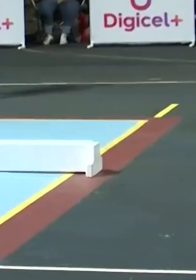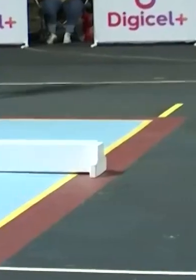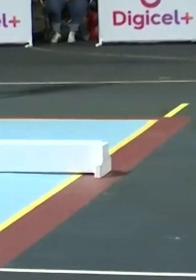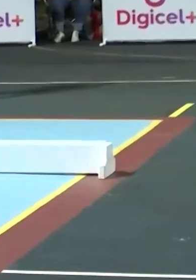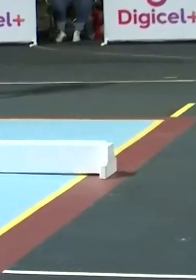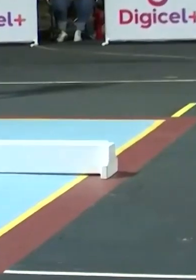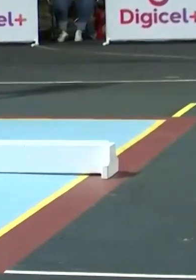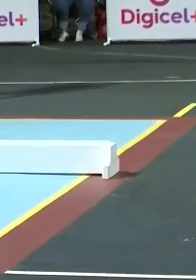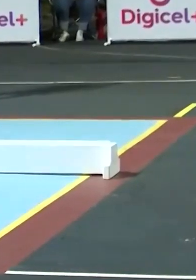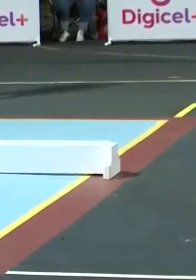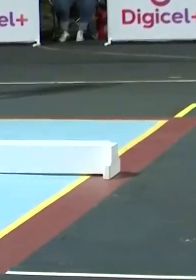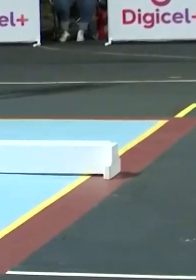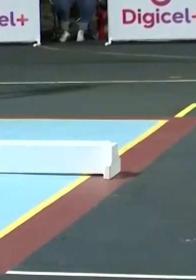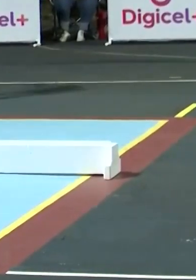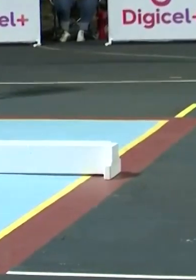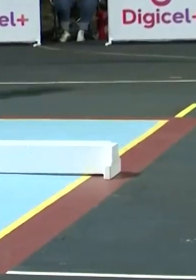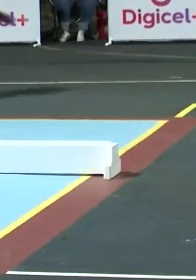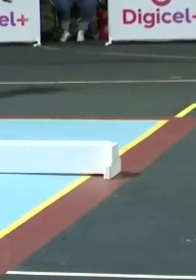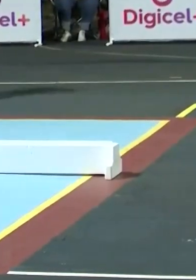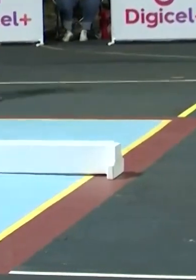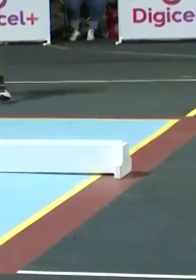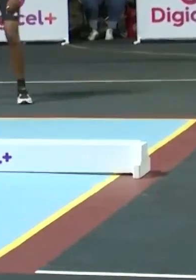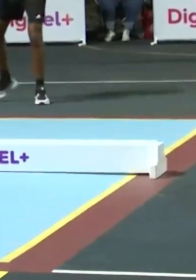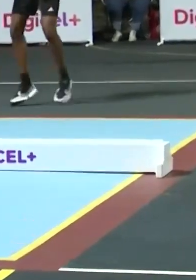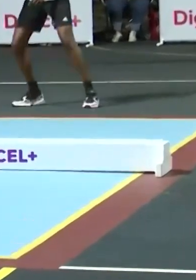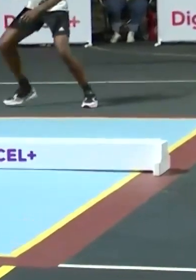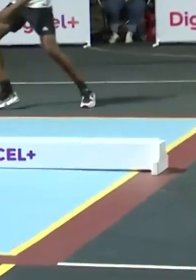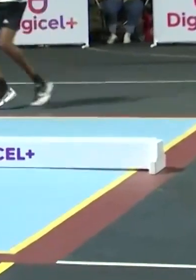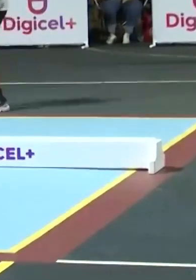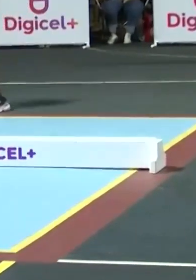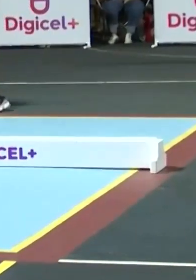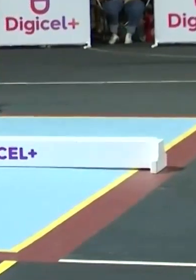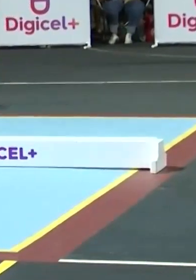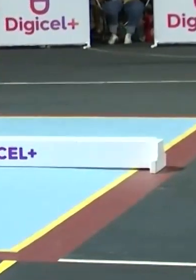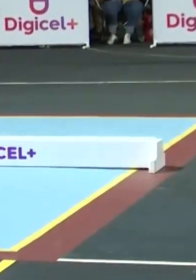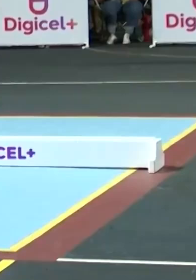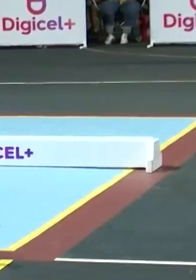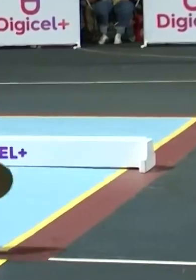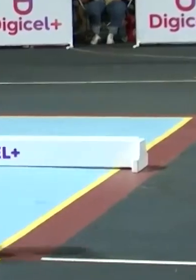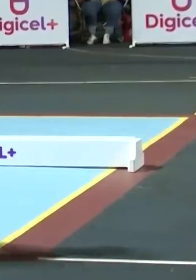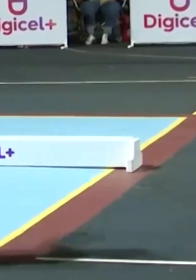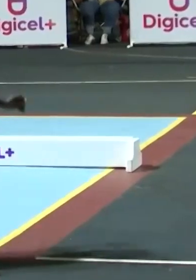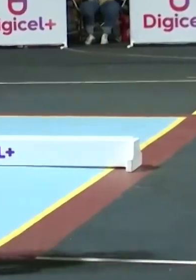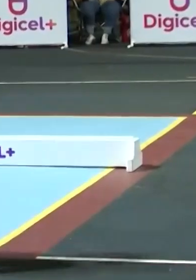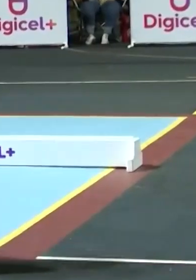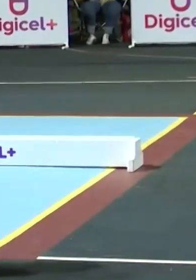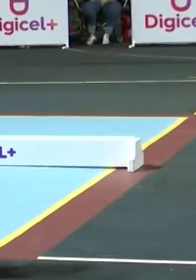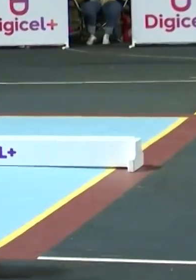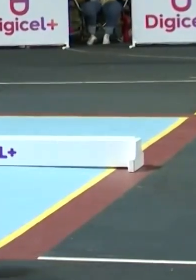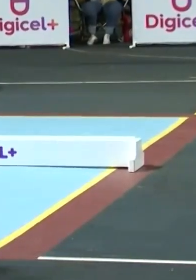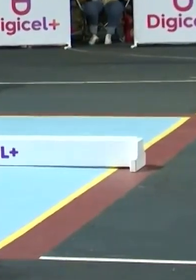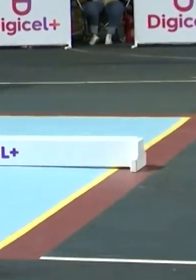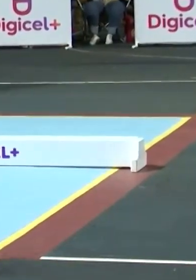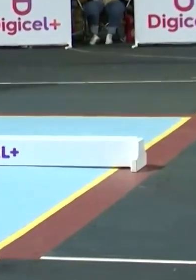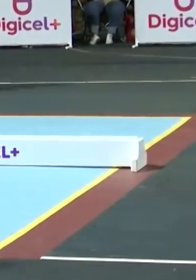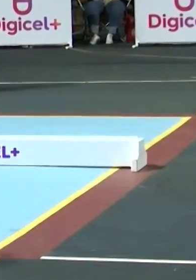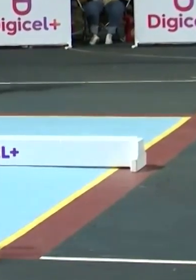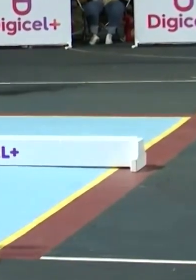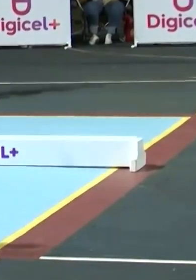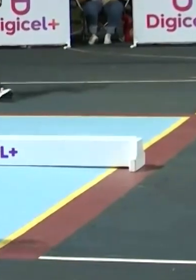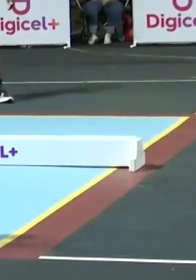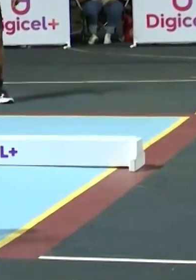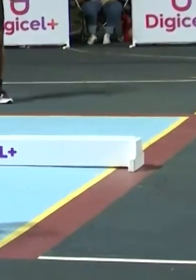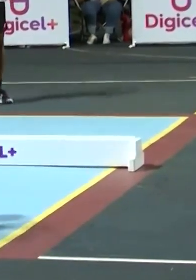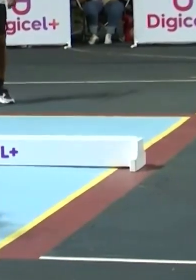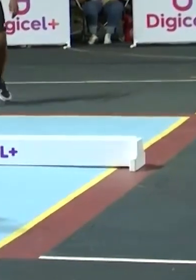Game and match point. Smith serves and Worrell returns, but on the second go at it, it's out of court as Smith